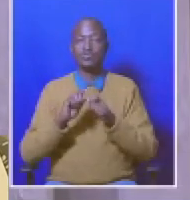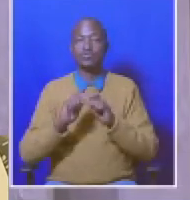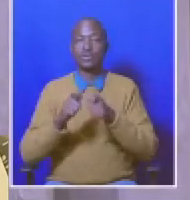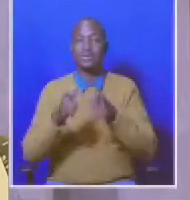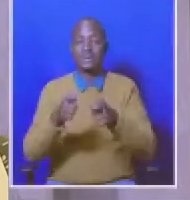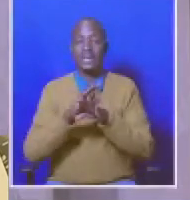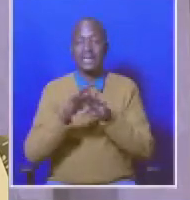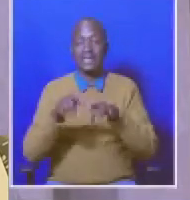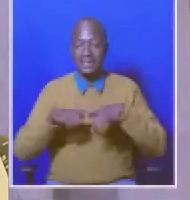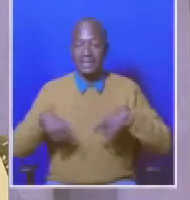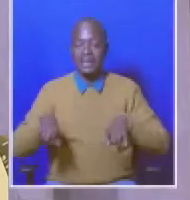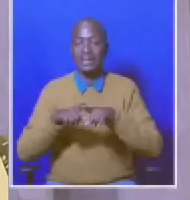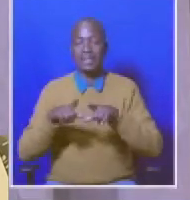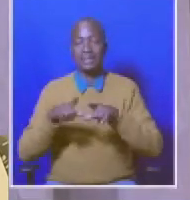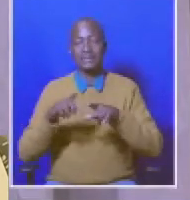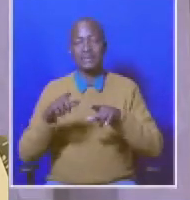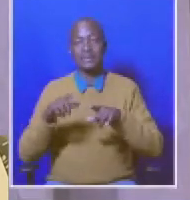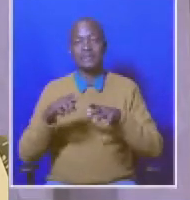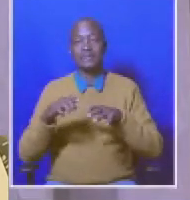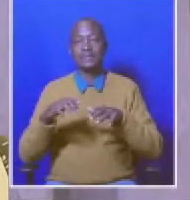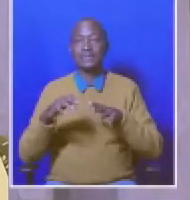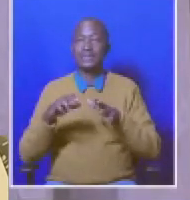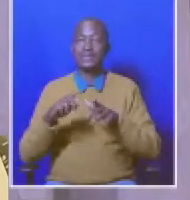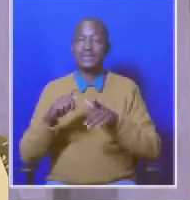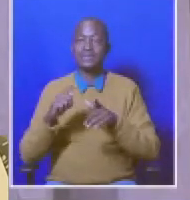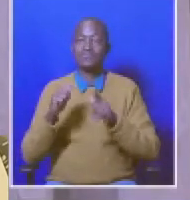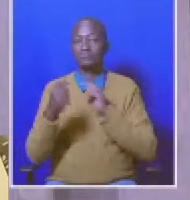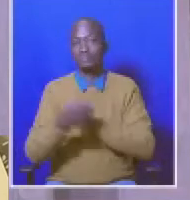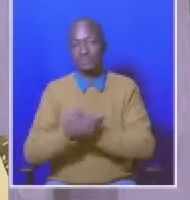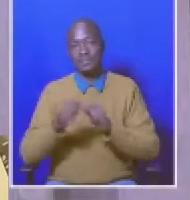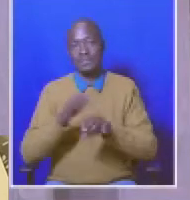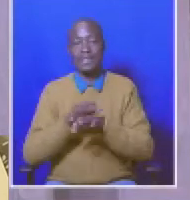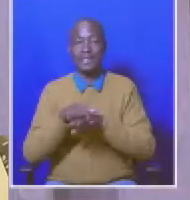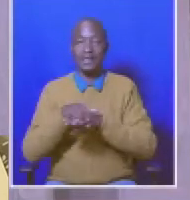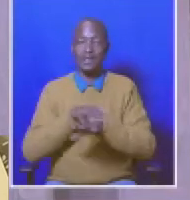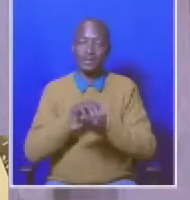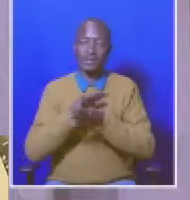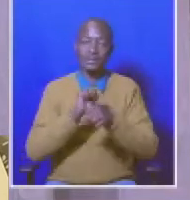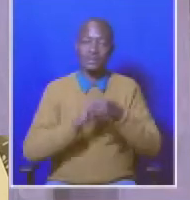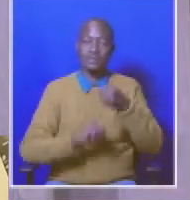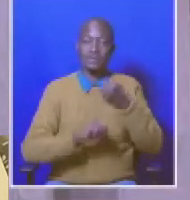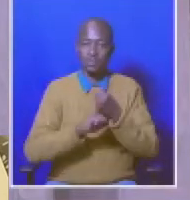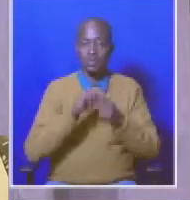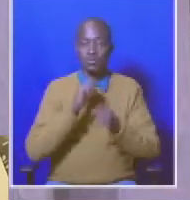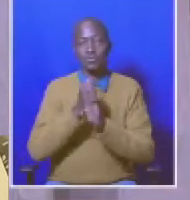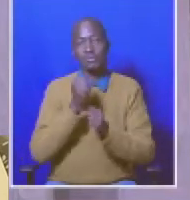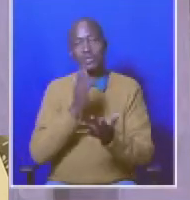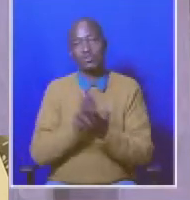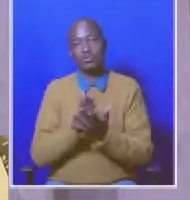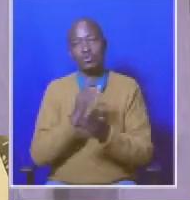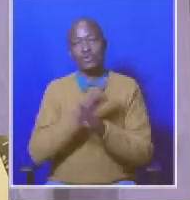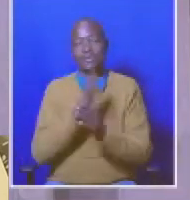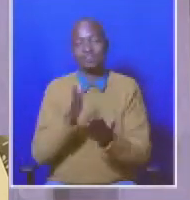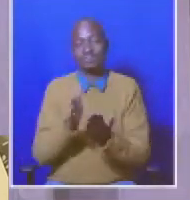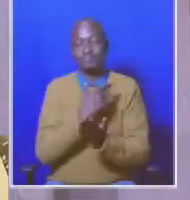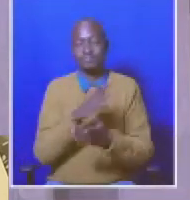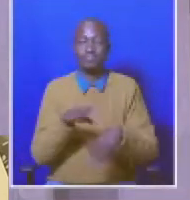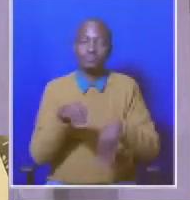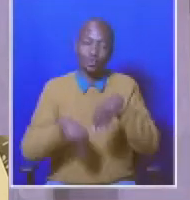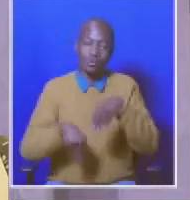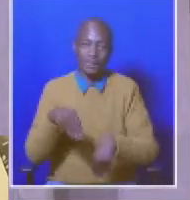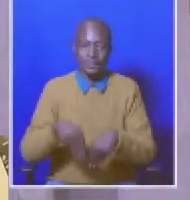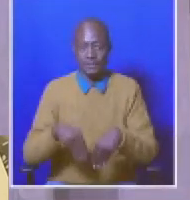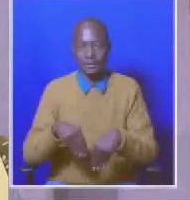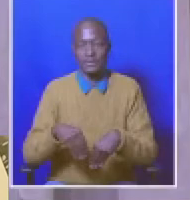reform and agricultural support, and will ensure that we root out corruption and